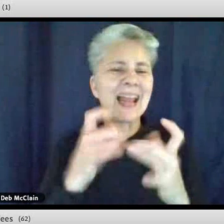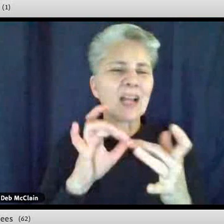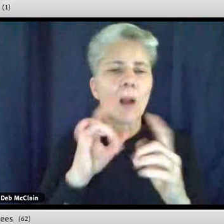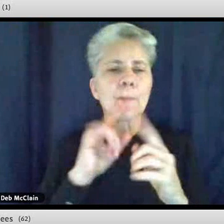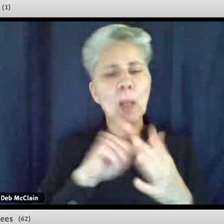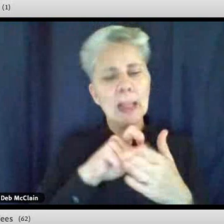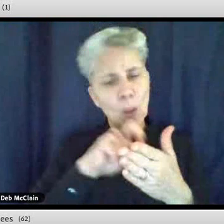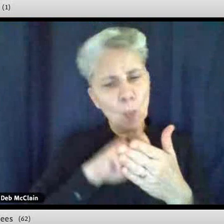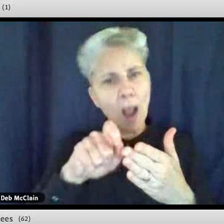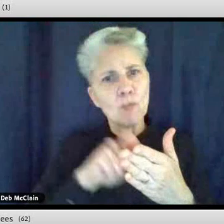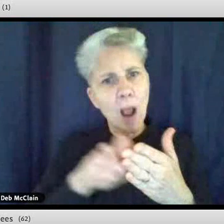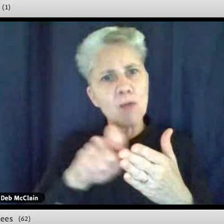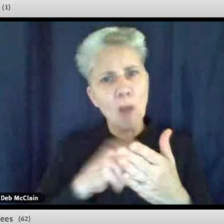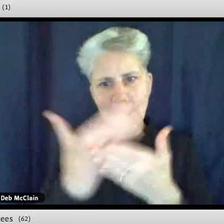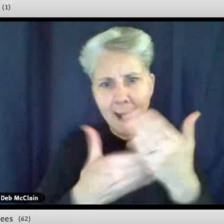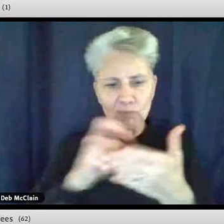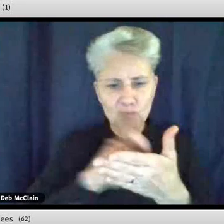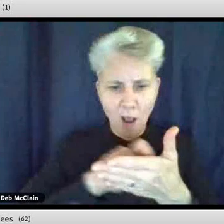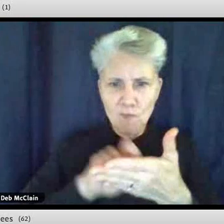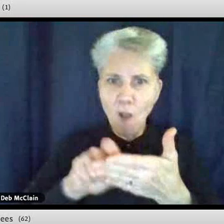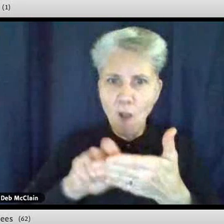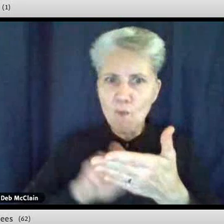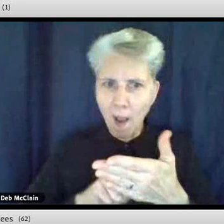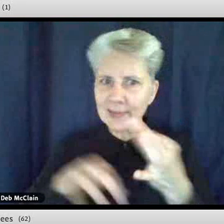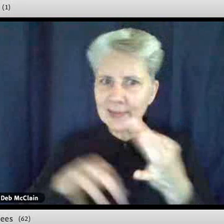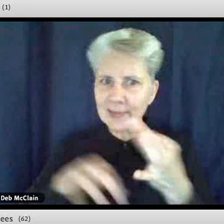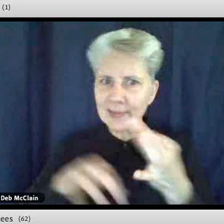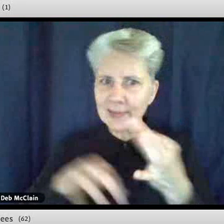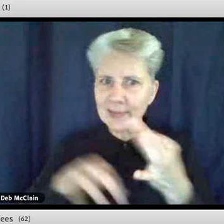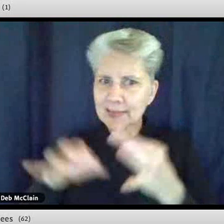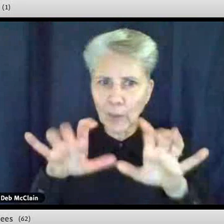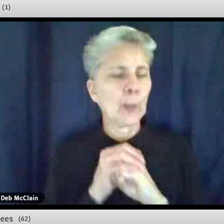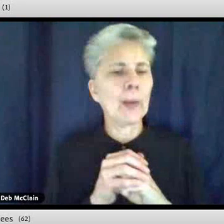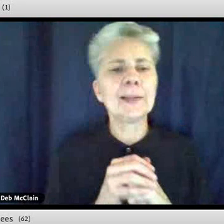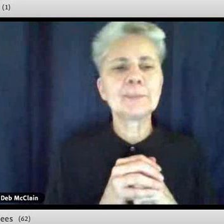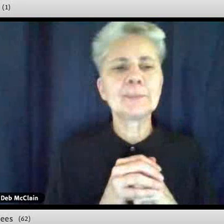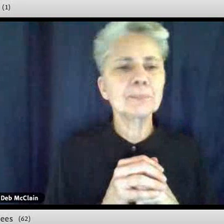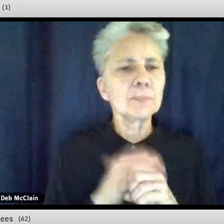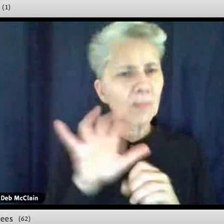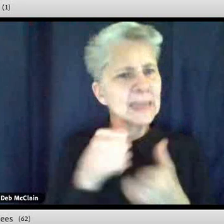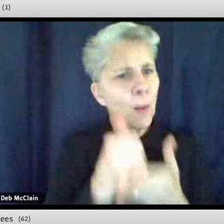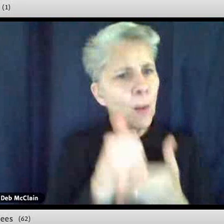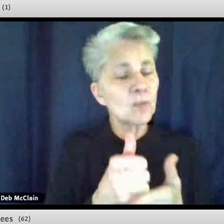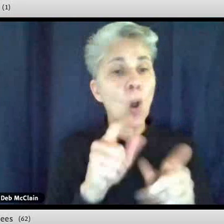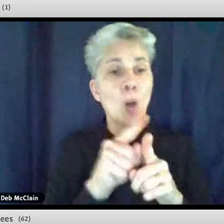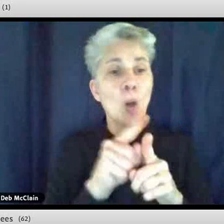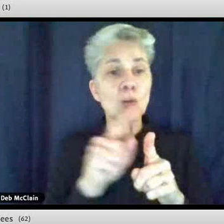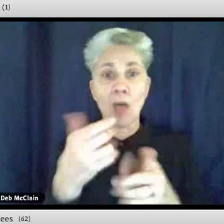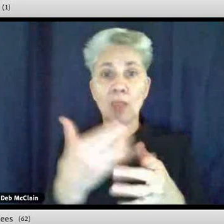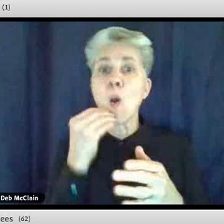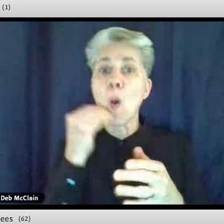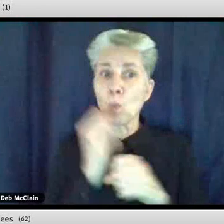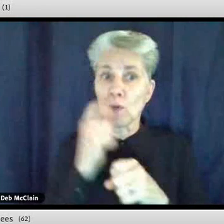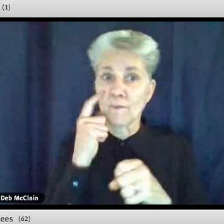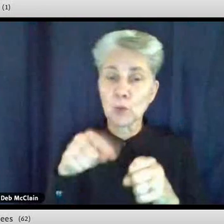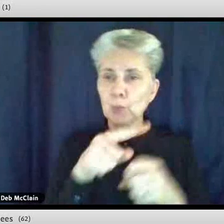People still get the mail. Or journal, not just electronically, but actually write down. It's very helpful mentally and